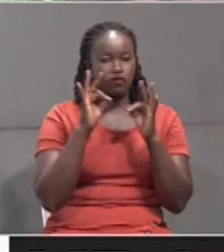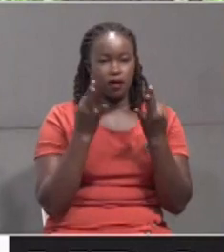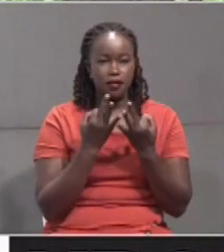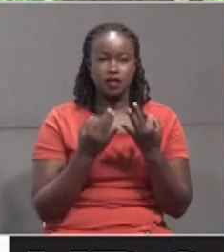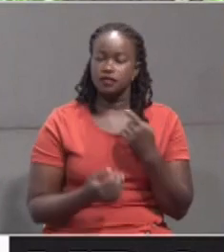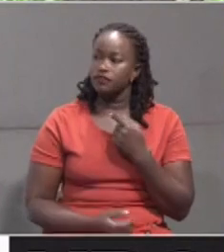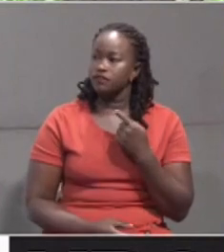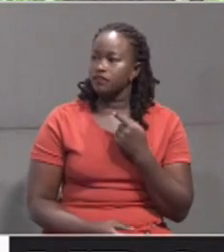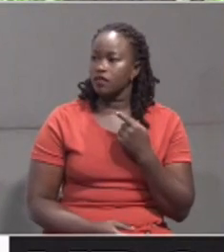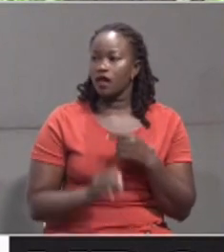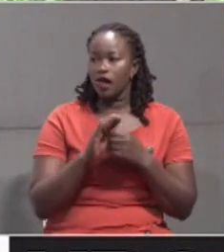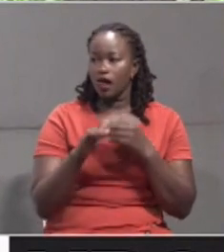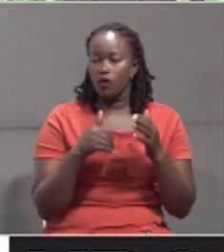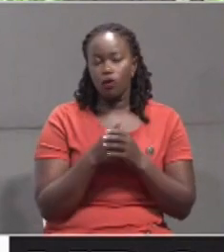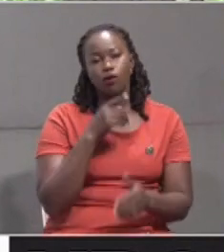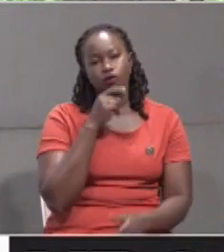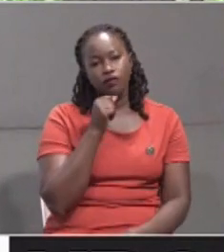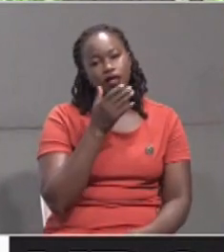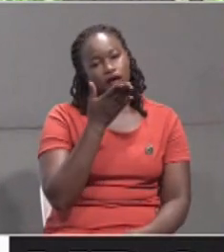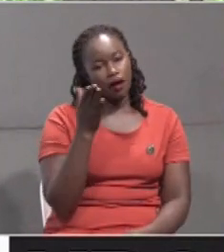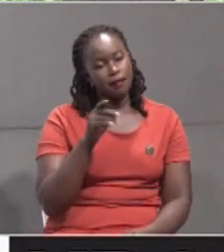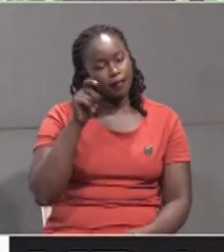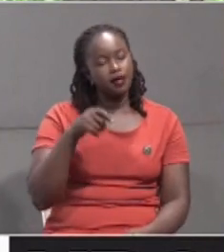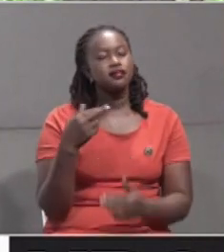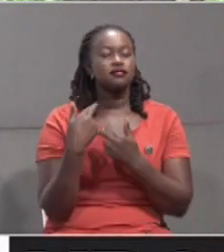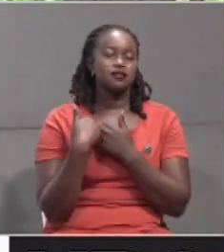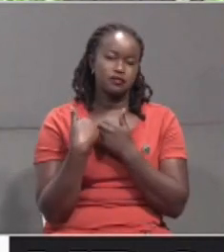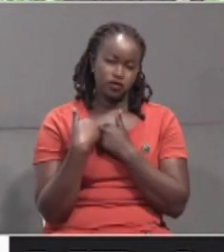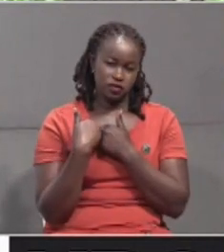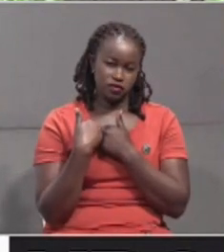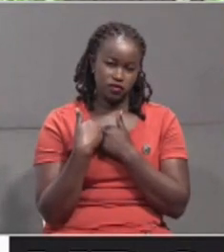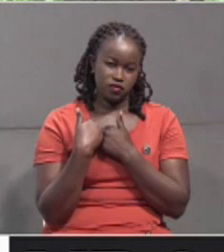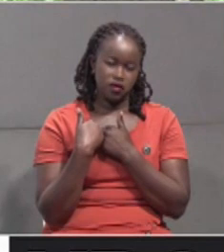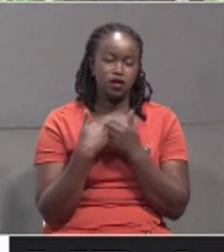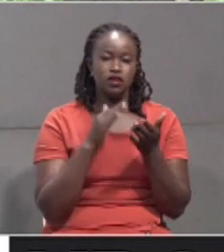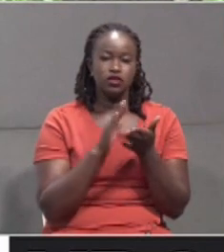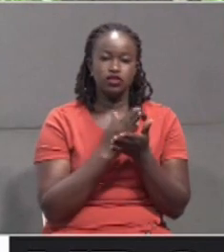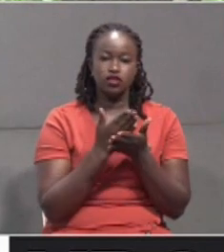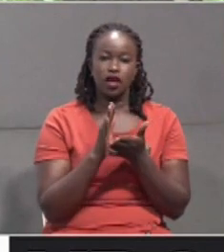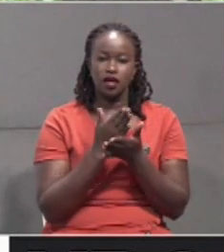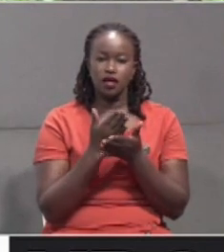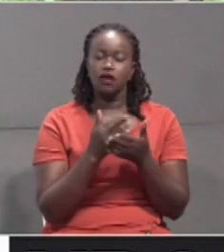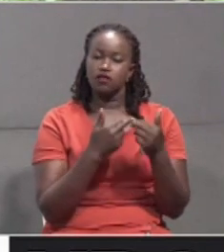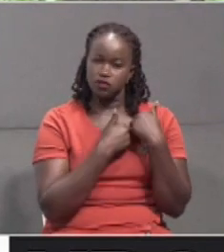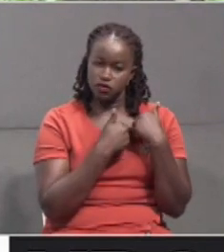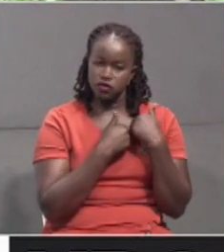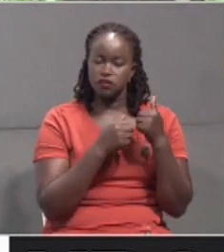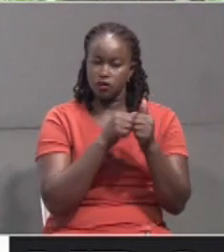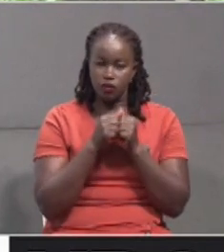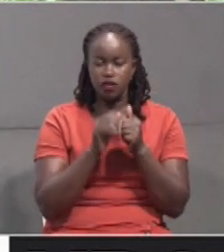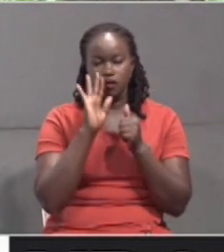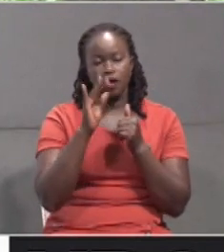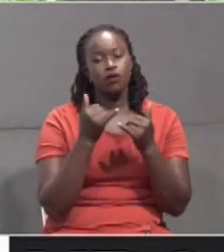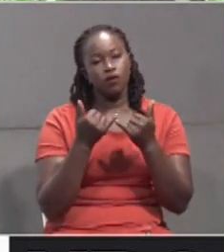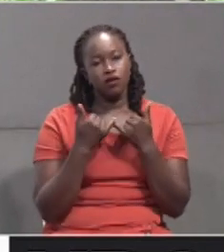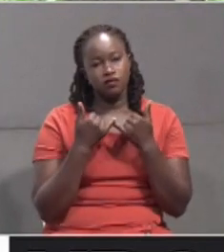men outside there, they should take responsibility. They share the responsibilities with their wives.